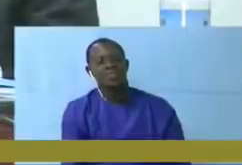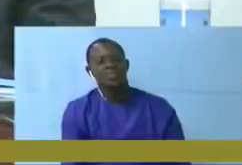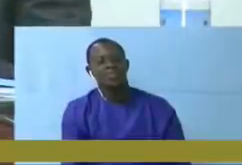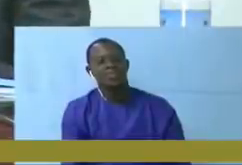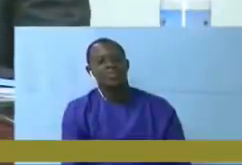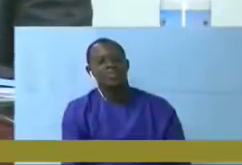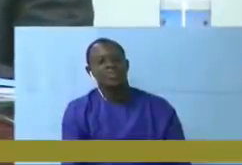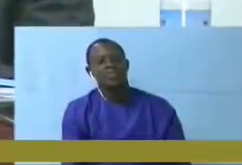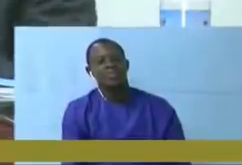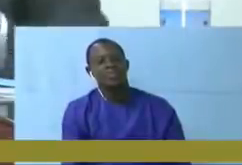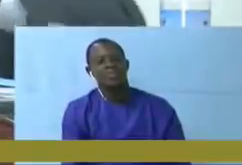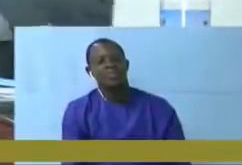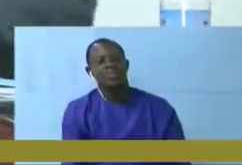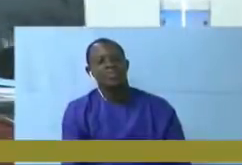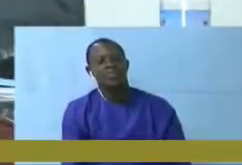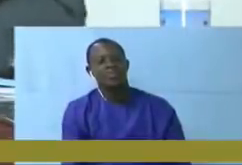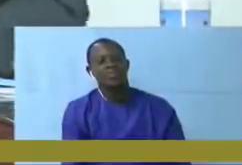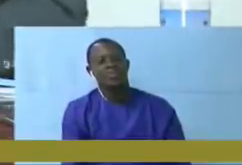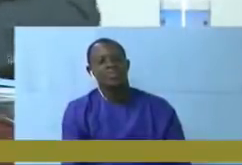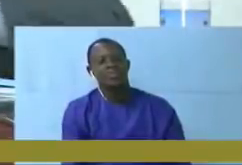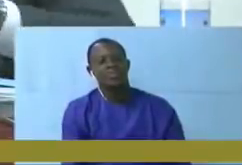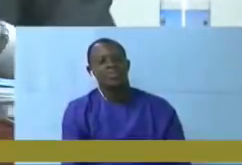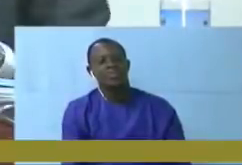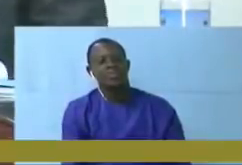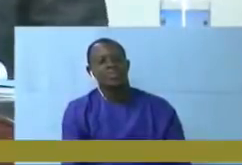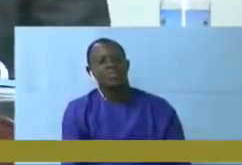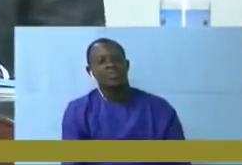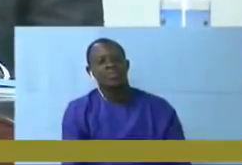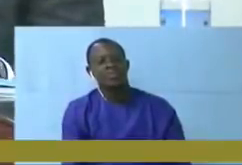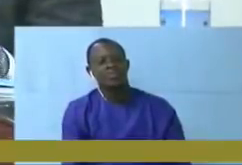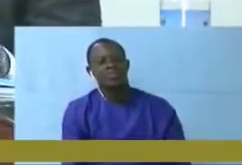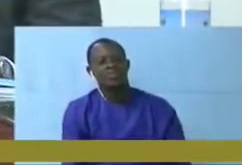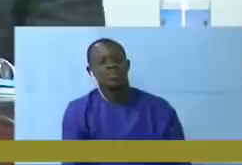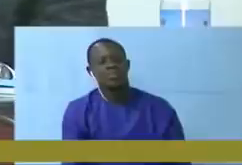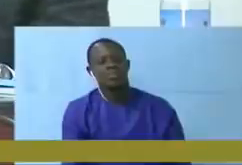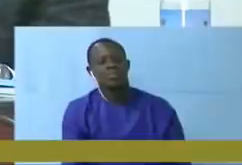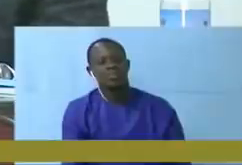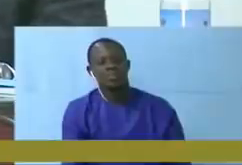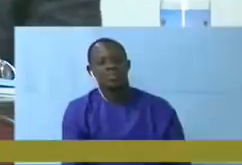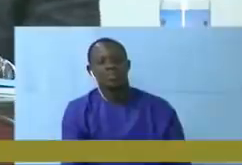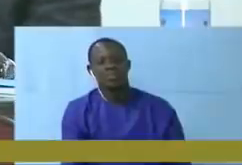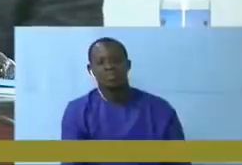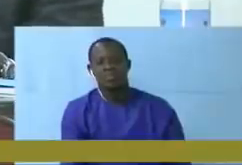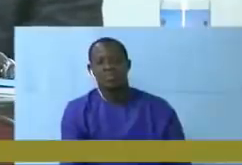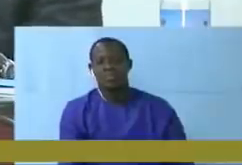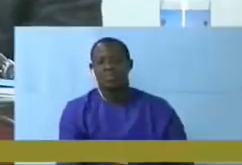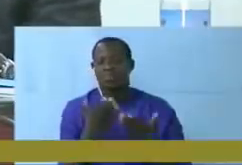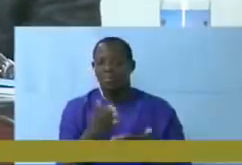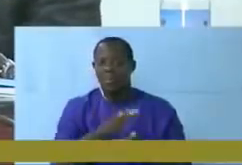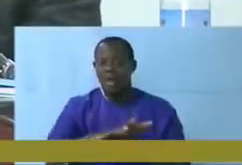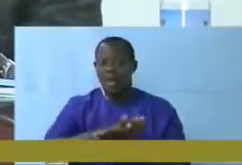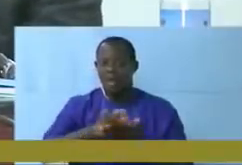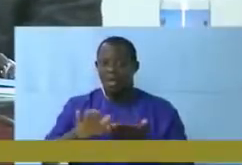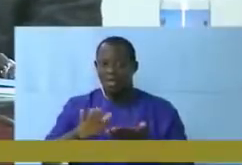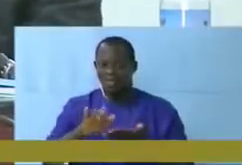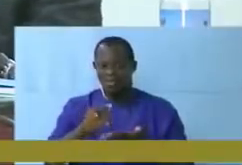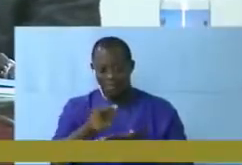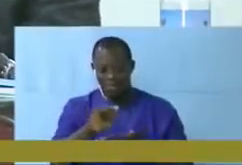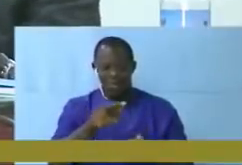depo ak walé téfar ñu koy sammé. Clearly this means that you have